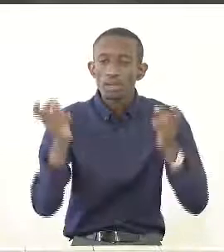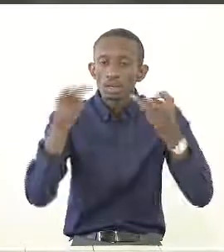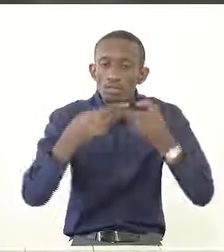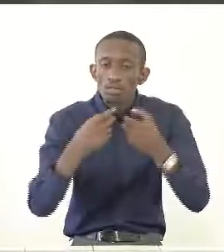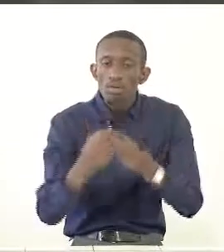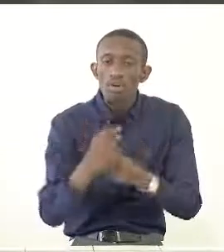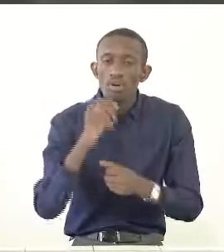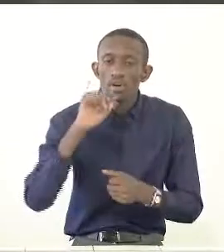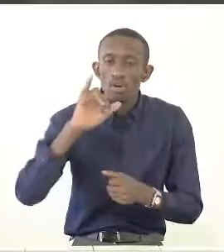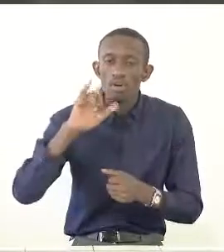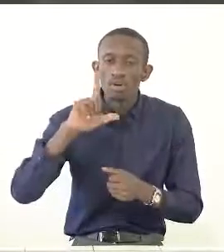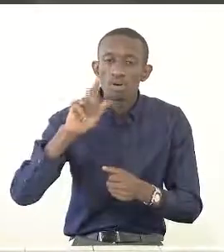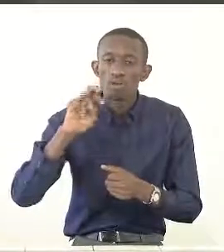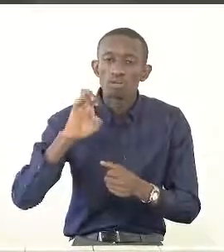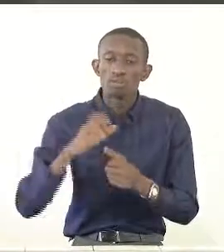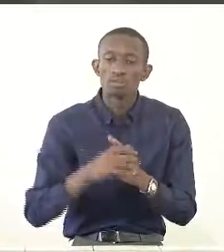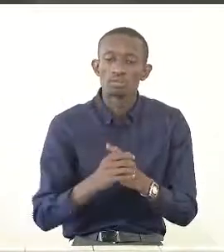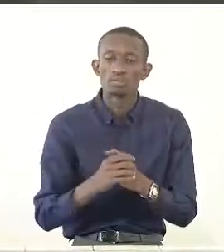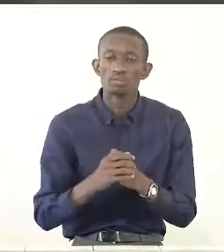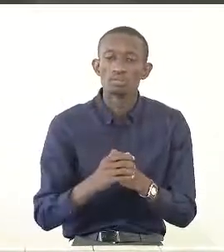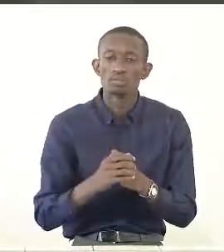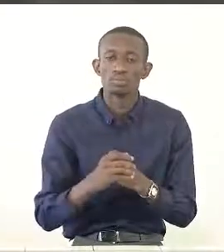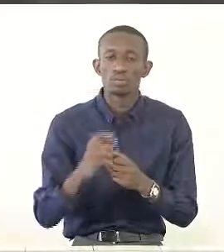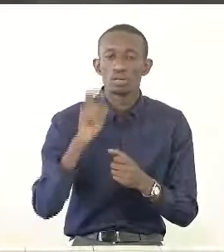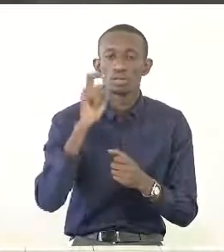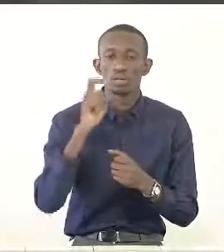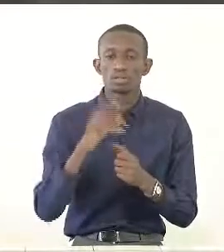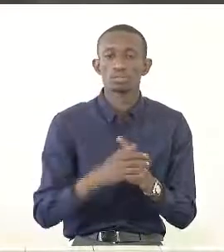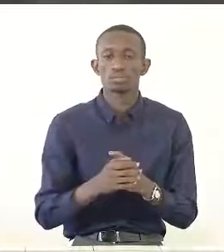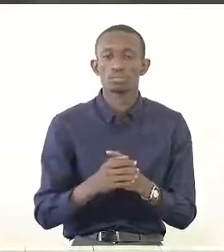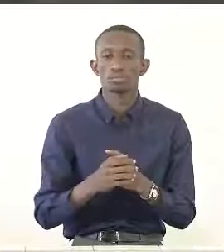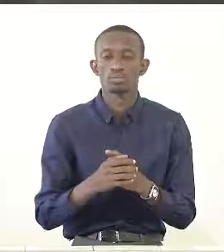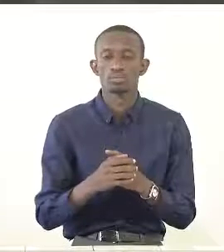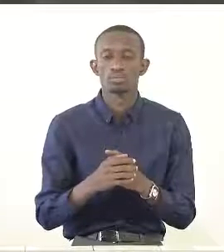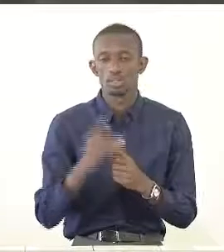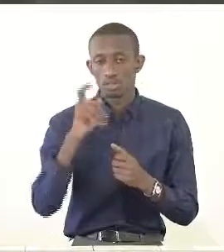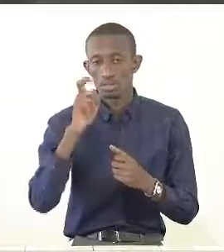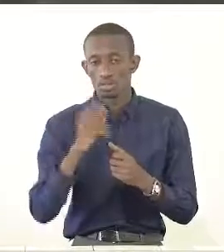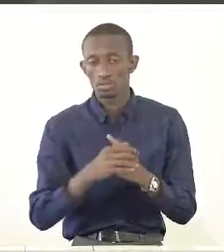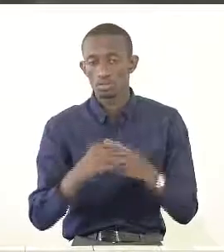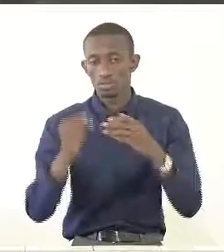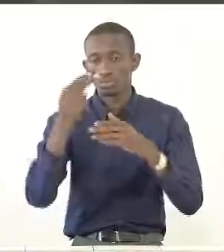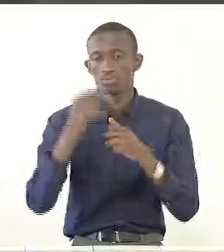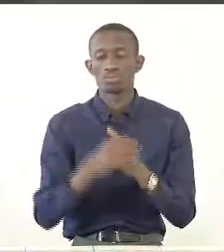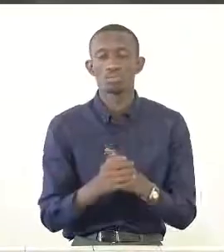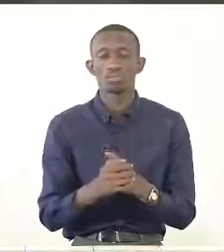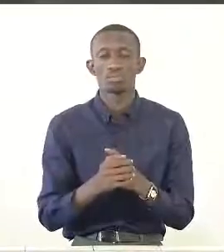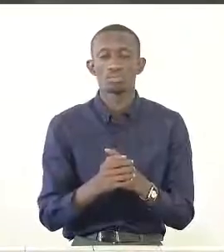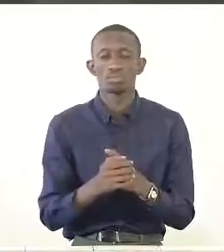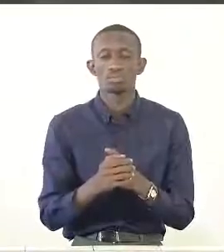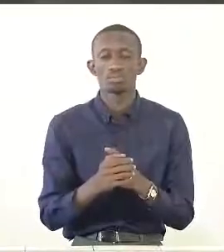ln of x squared plus 3x minus 5, n plus